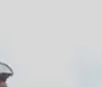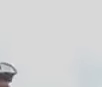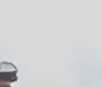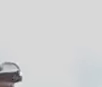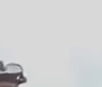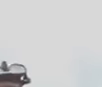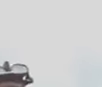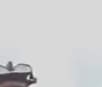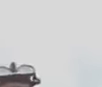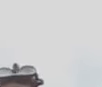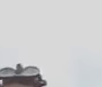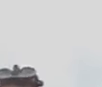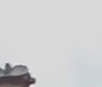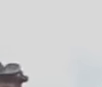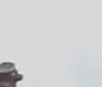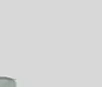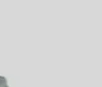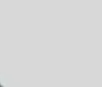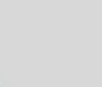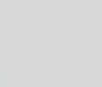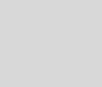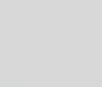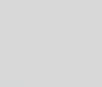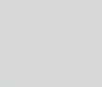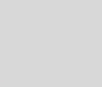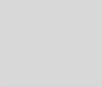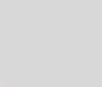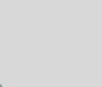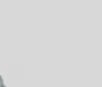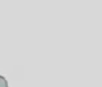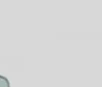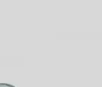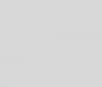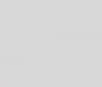Yeah. Hey, you wash your hands?